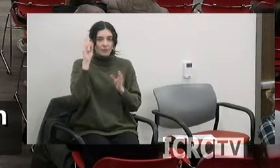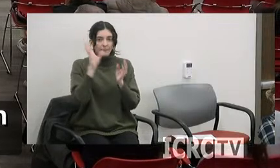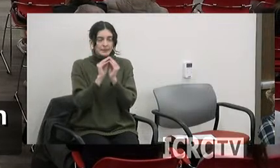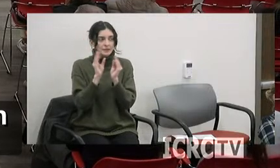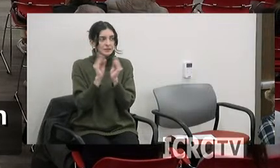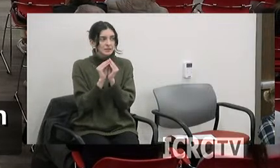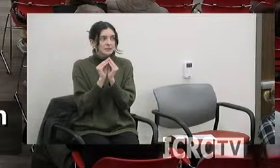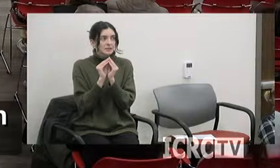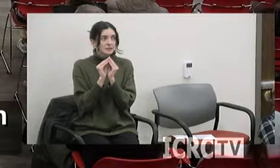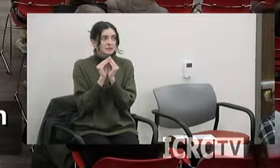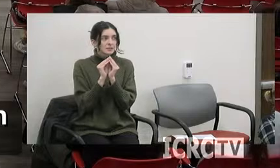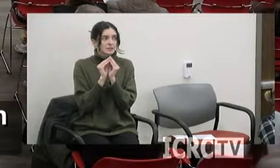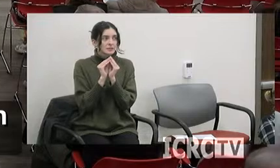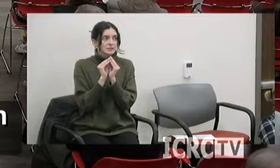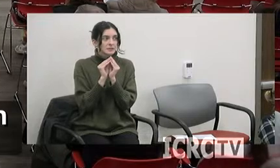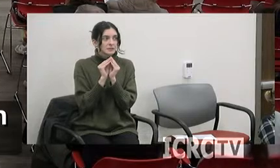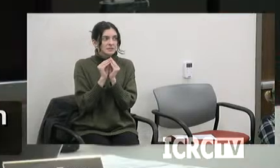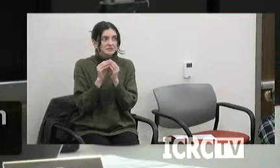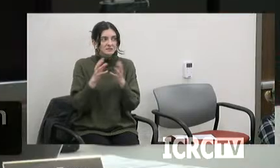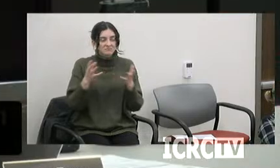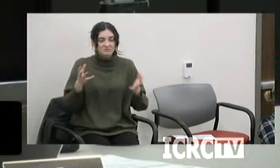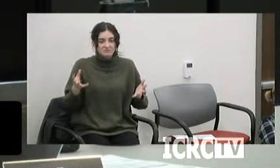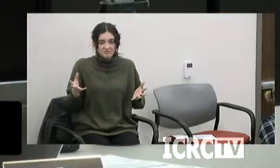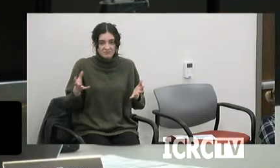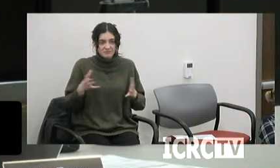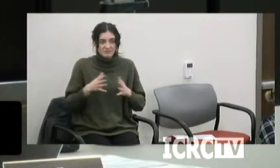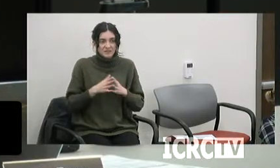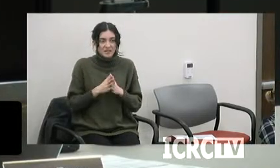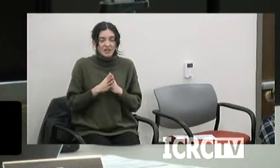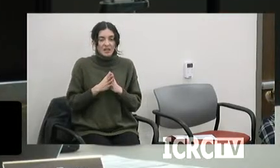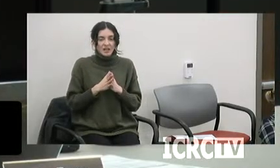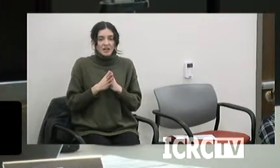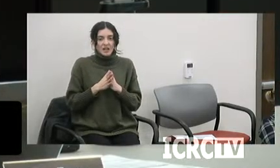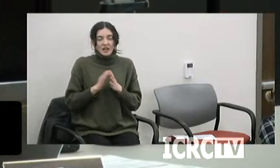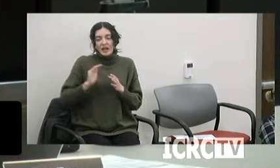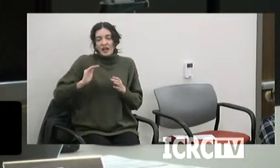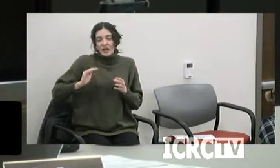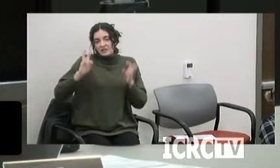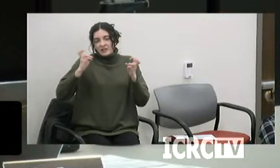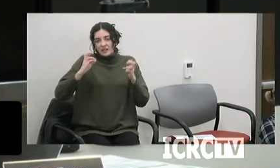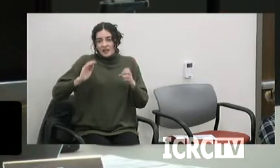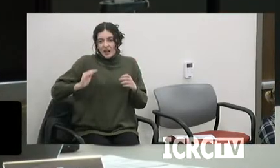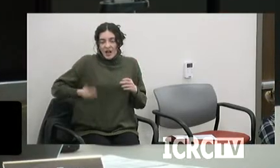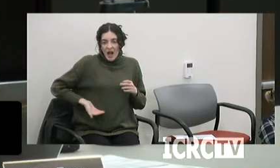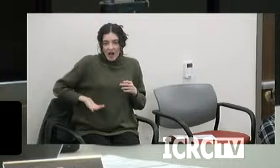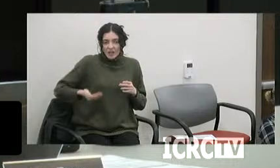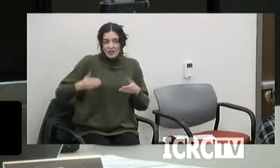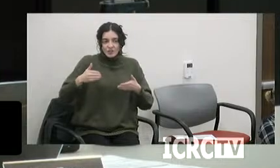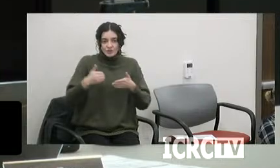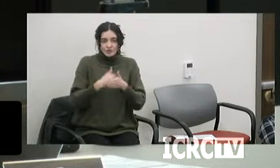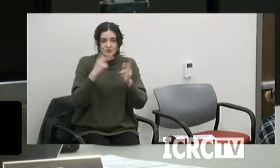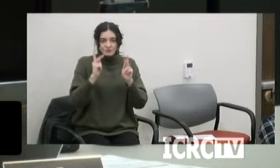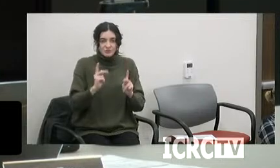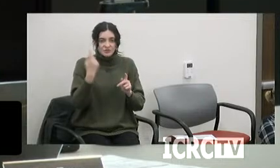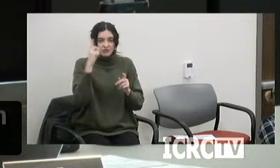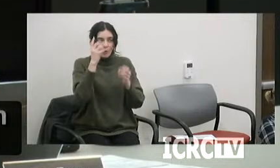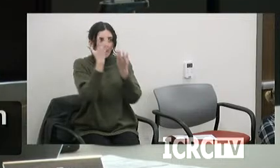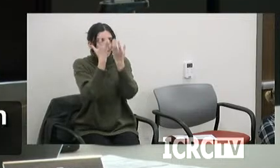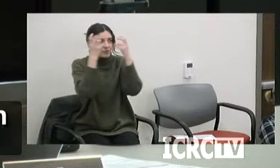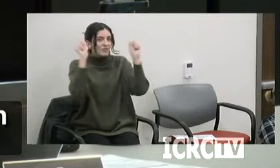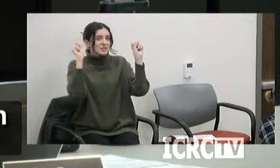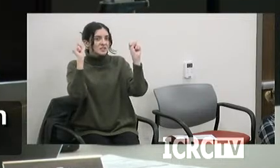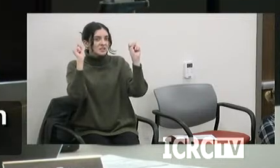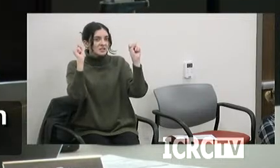purely to serve in that president role until you elect a board president at that